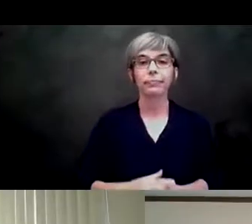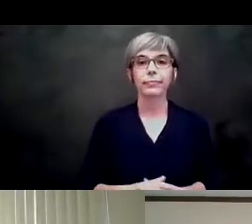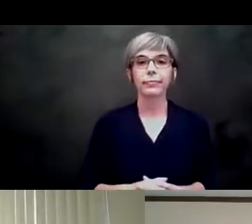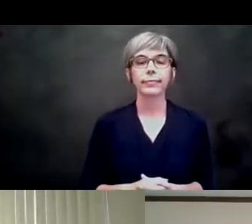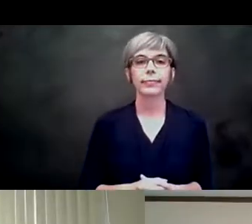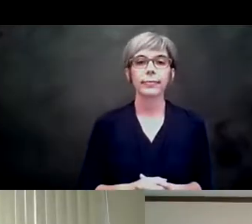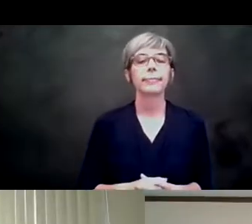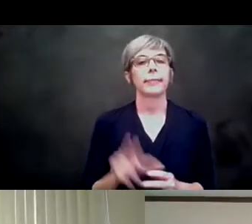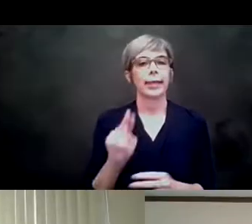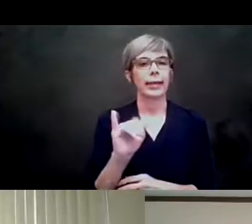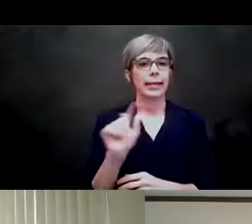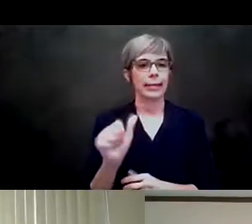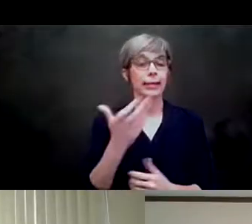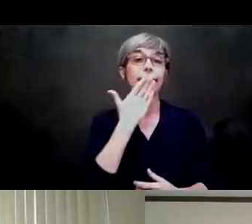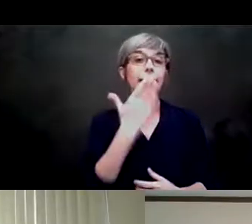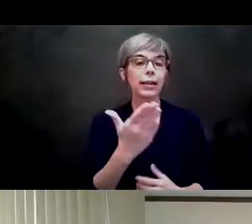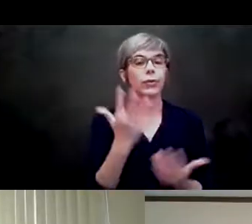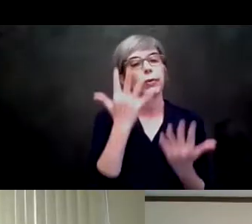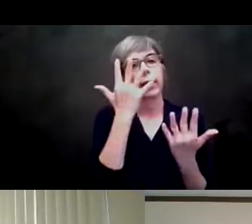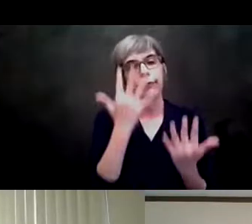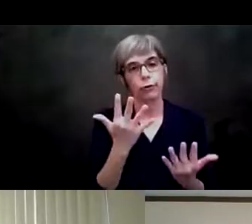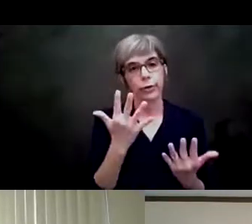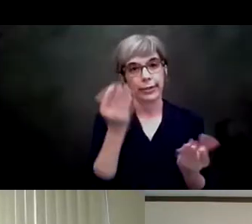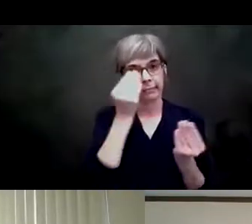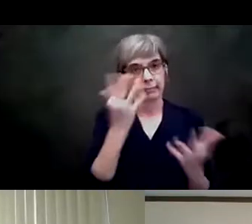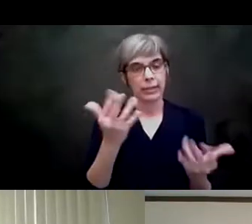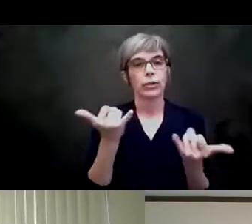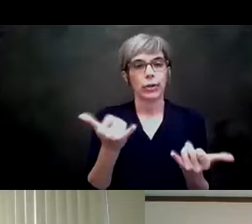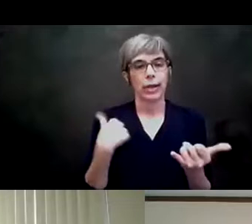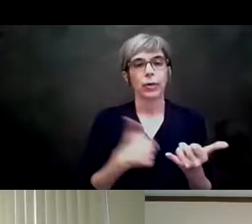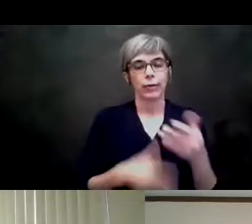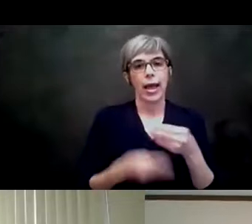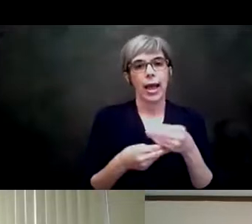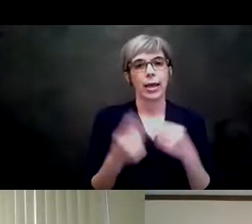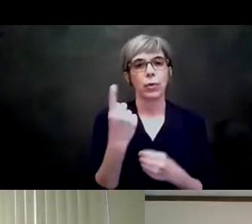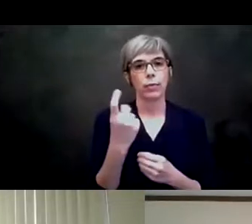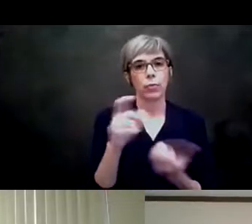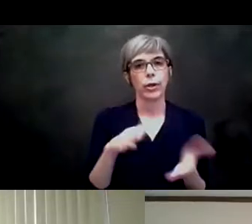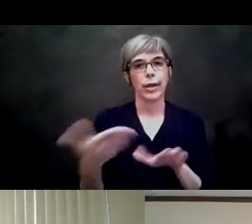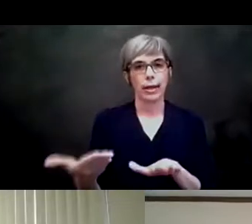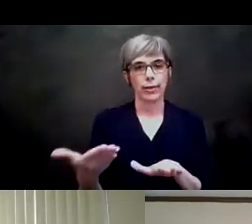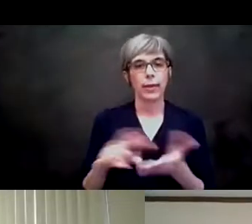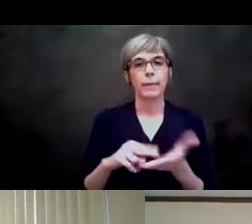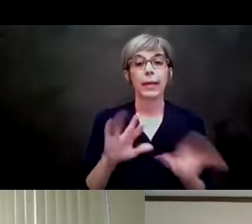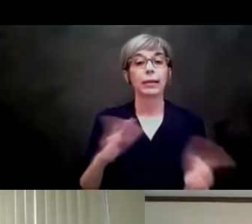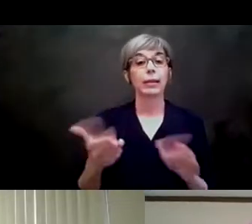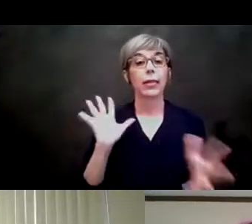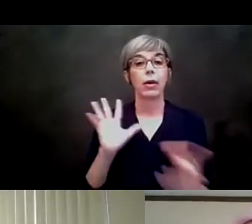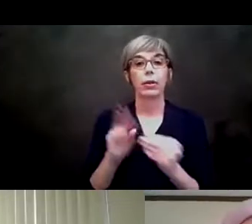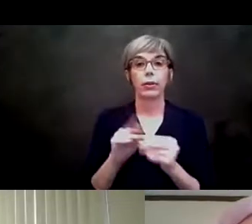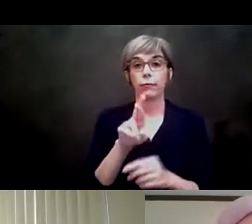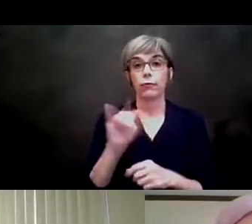thank you. Unfortunately, today we are reporting one death, and that brings our total number of deaths in Rock